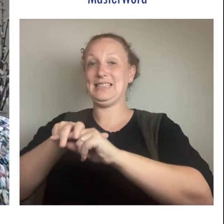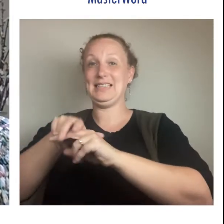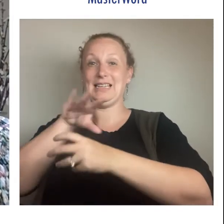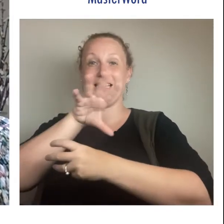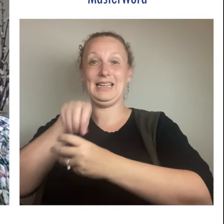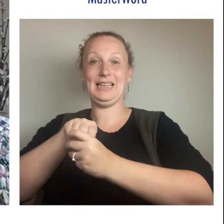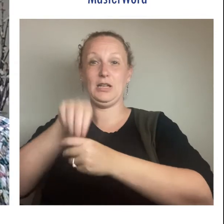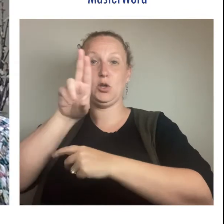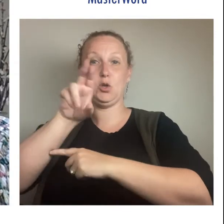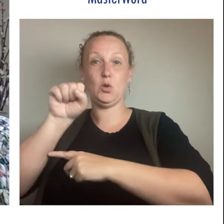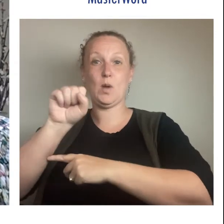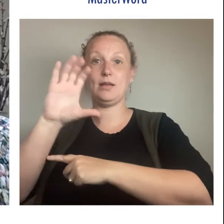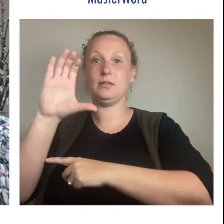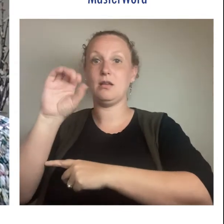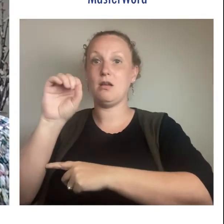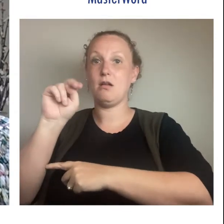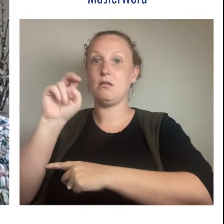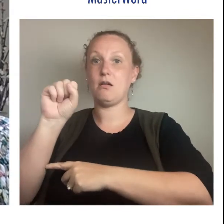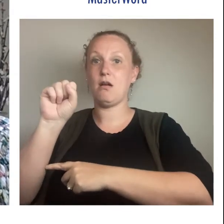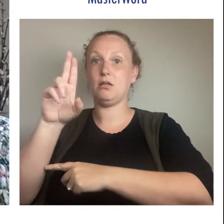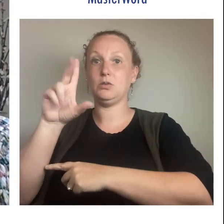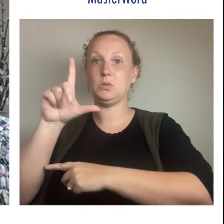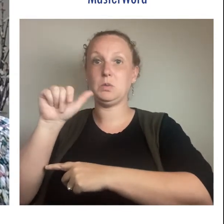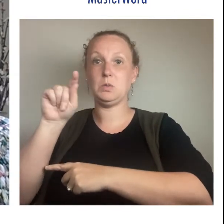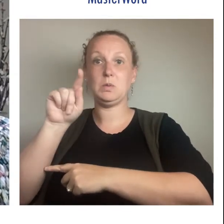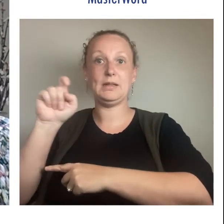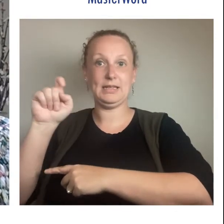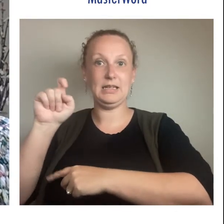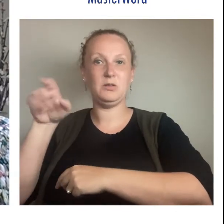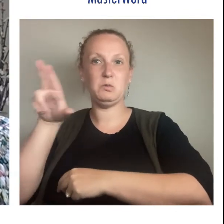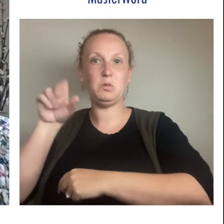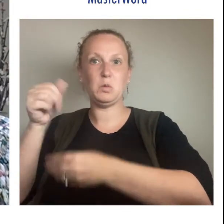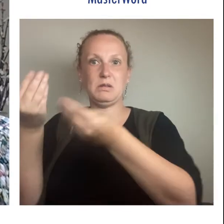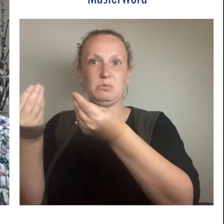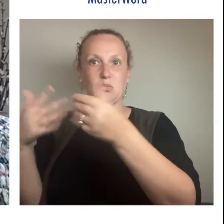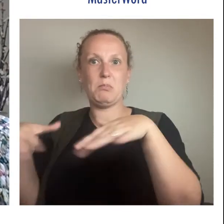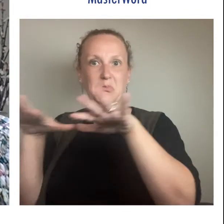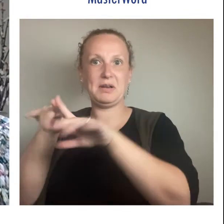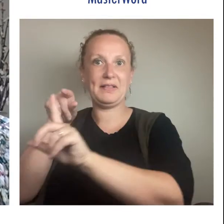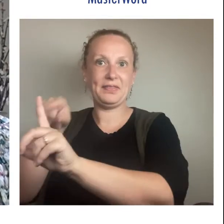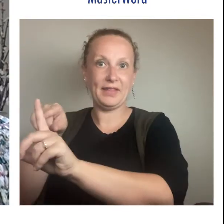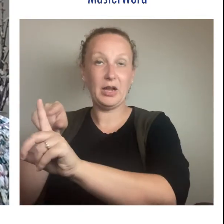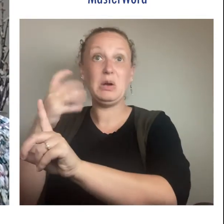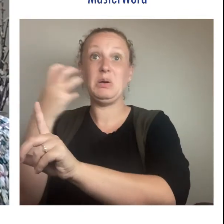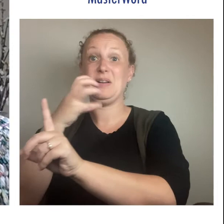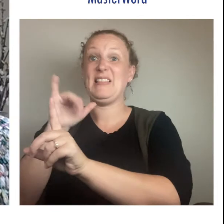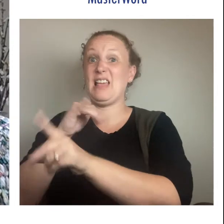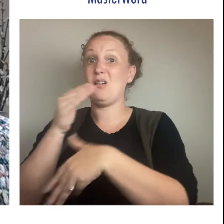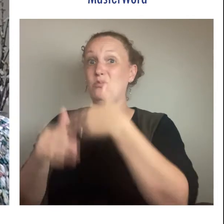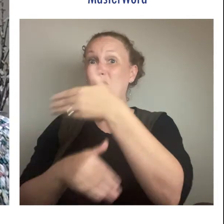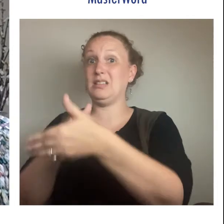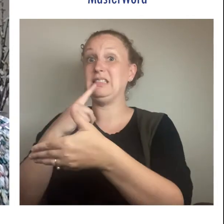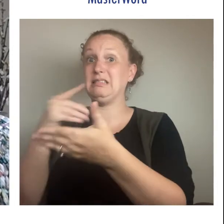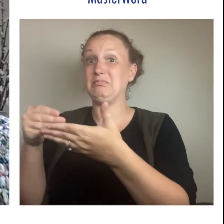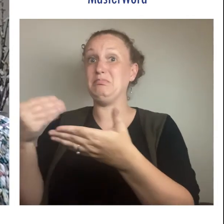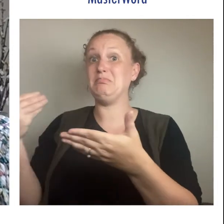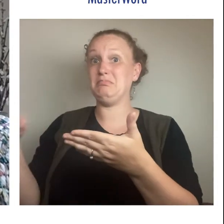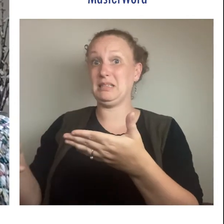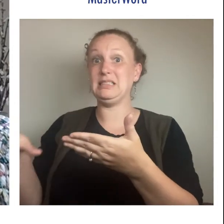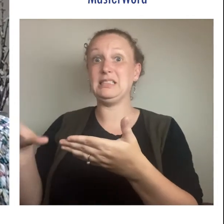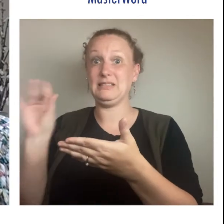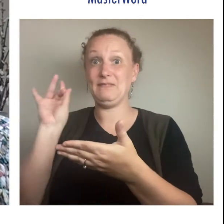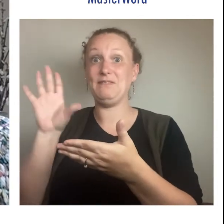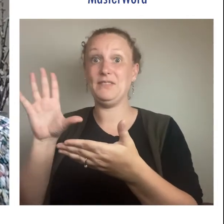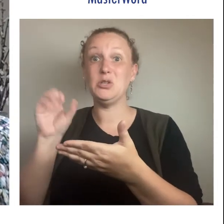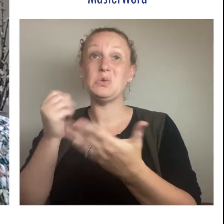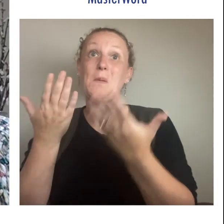depositions can take place or within the U.S. consulate is going to be that process is very expensive. So it may be